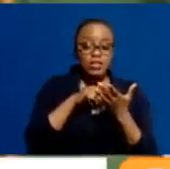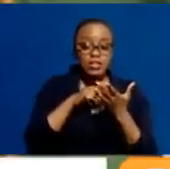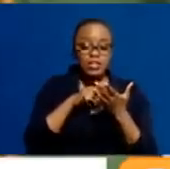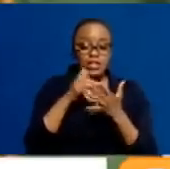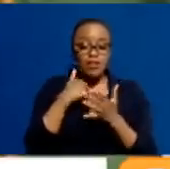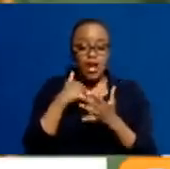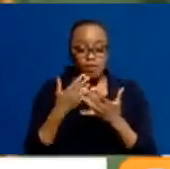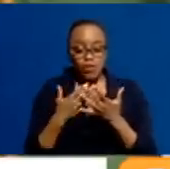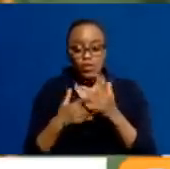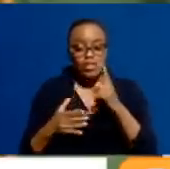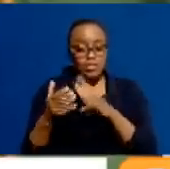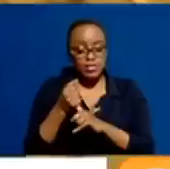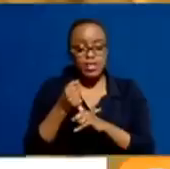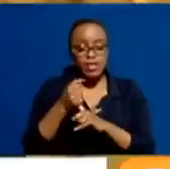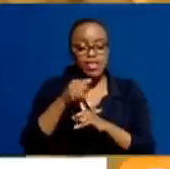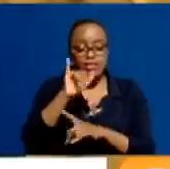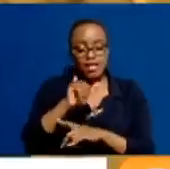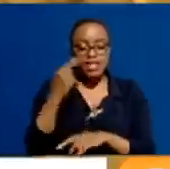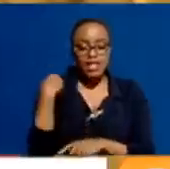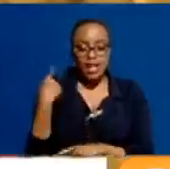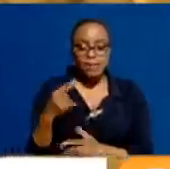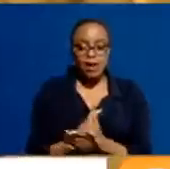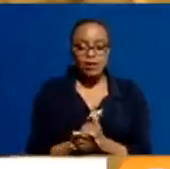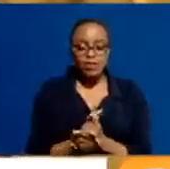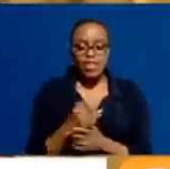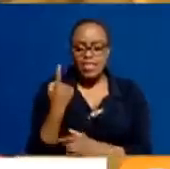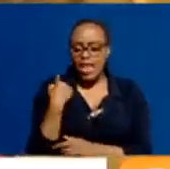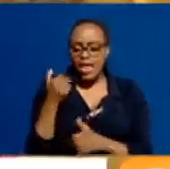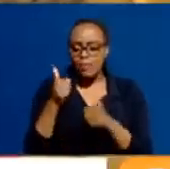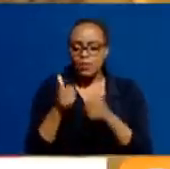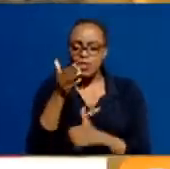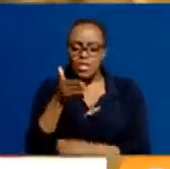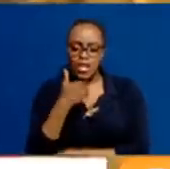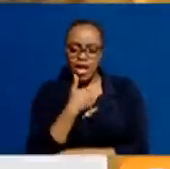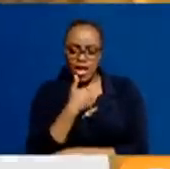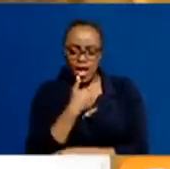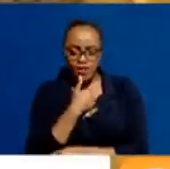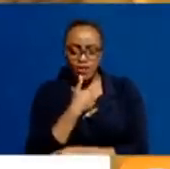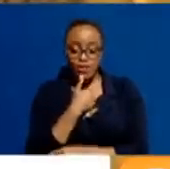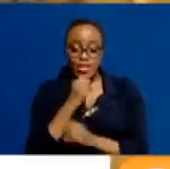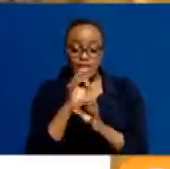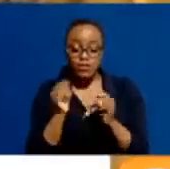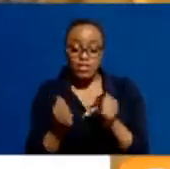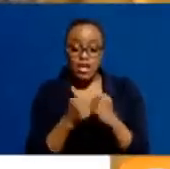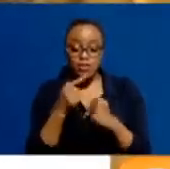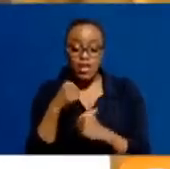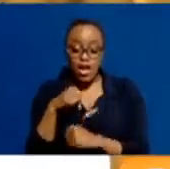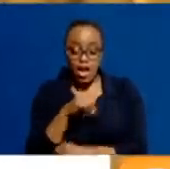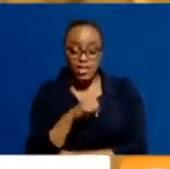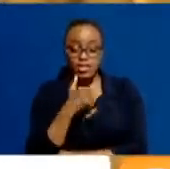marshaled the magical number? The figures, in the event that we